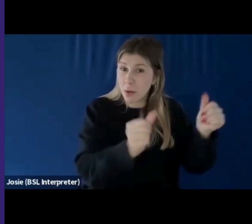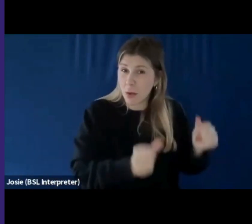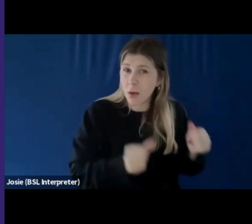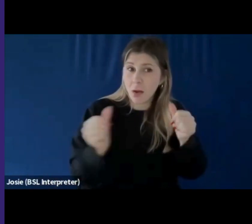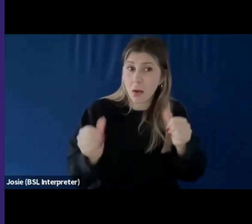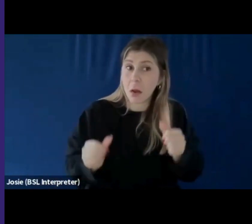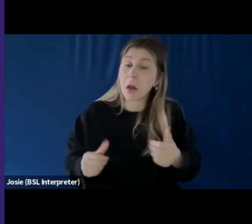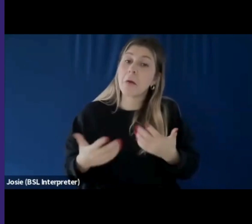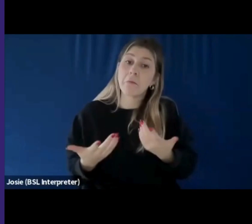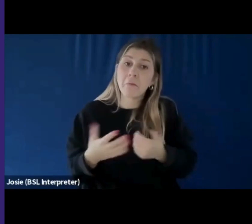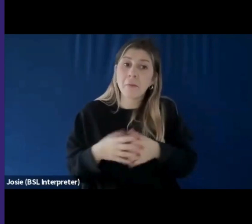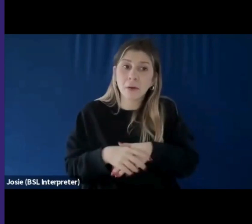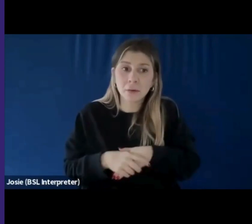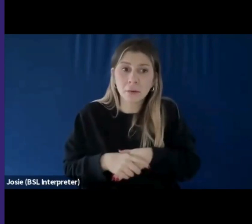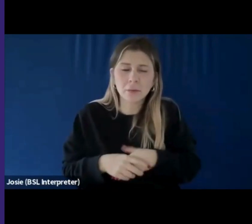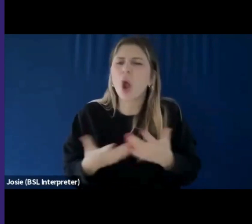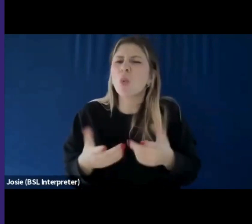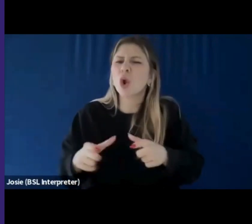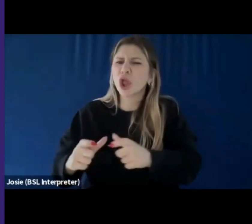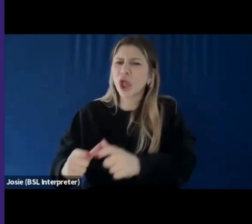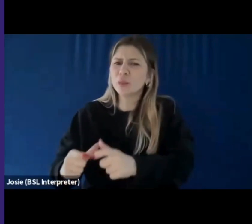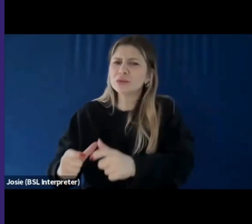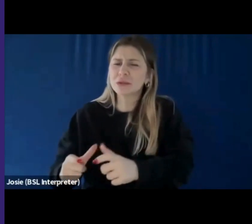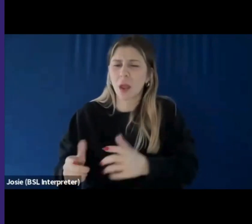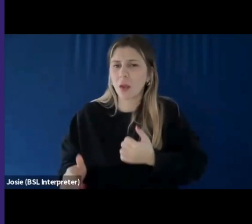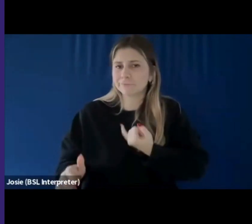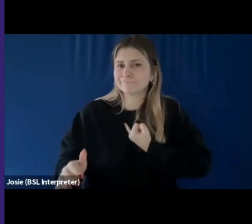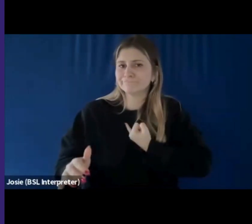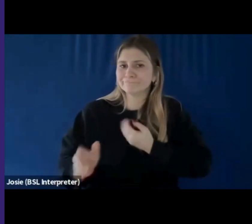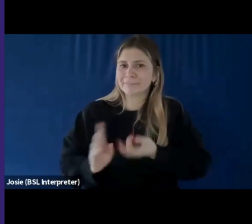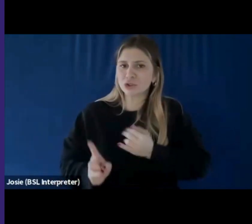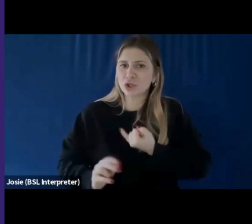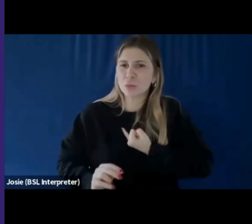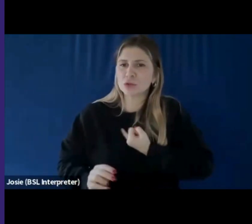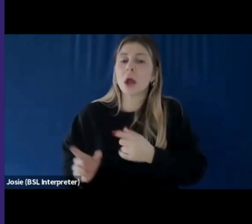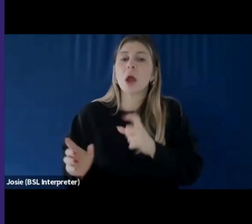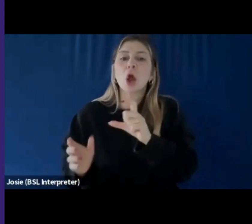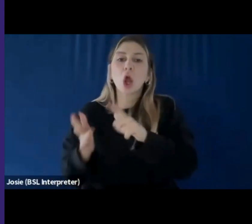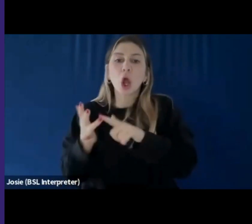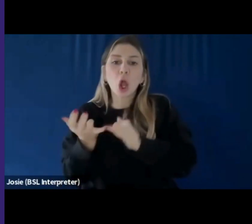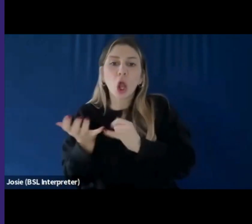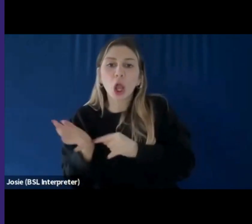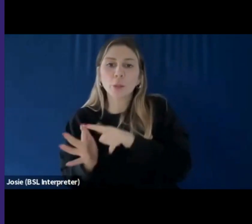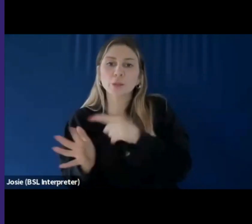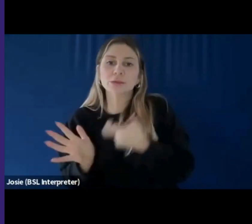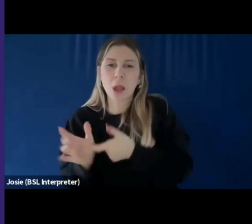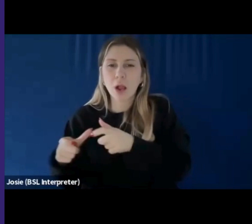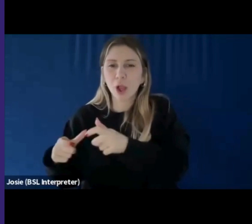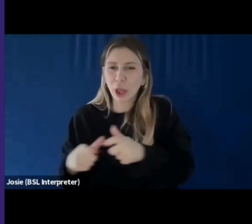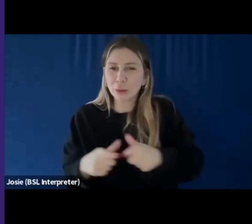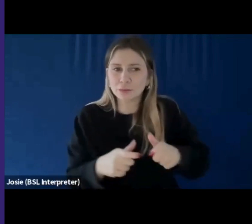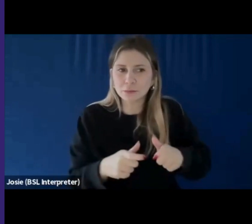there would be a huge queue for that. And people, again, maybe not that bothered about the survey, maybe more bothered about the samosas.